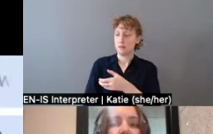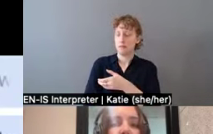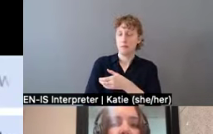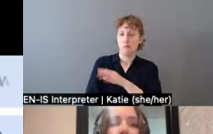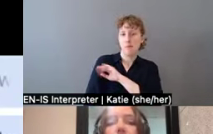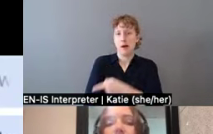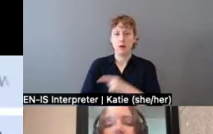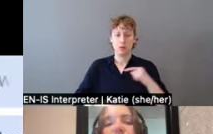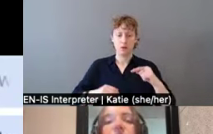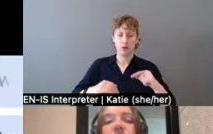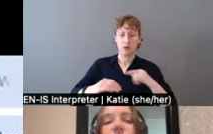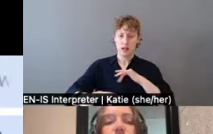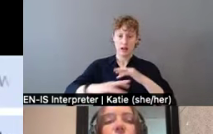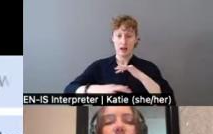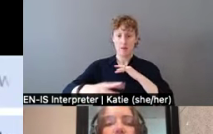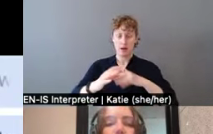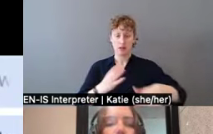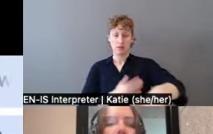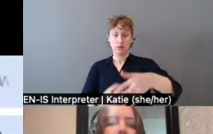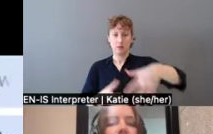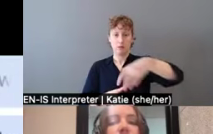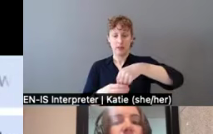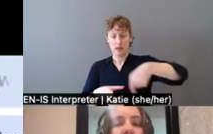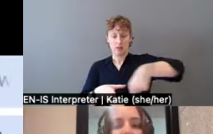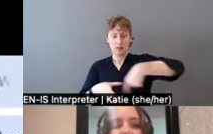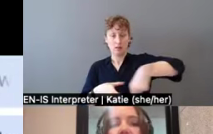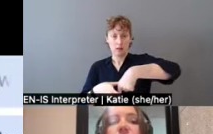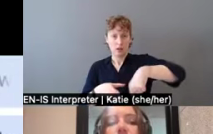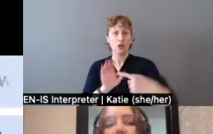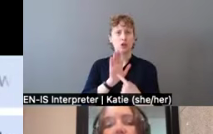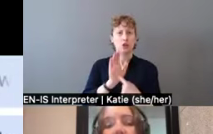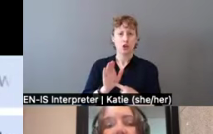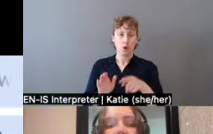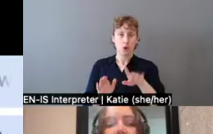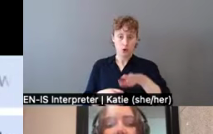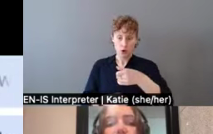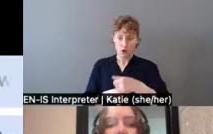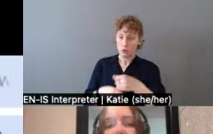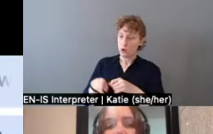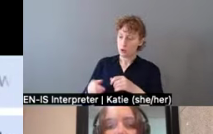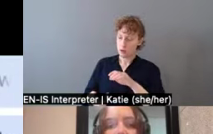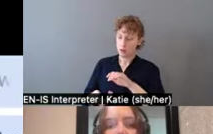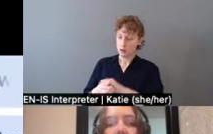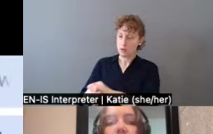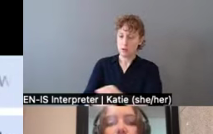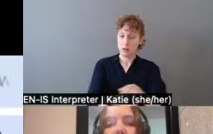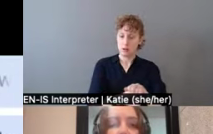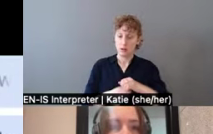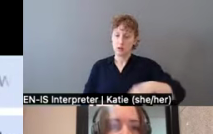the consortium. So this is really to show how you'll work between the different organizations. So how is this really a